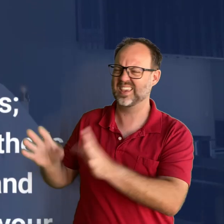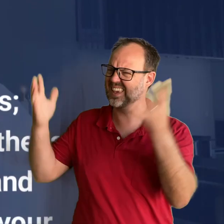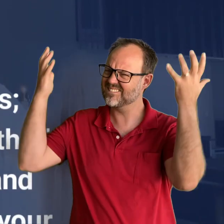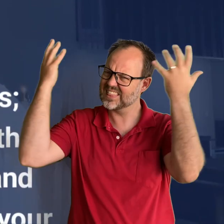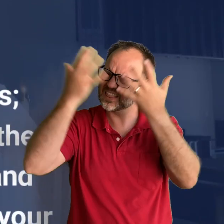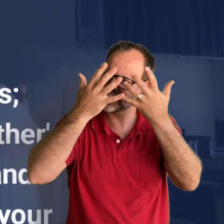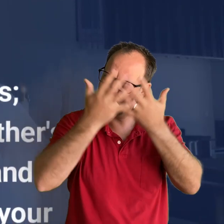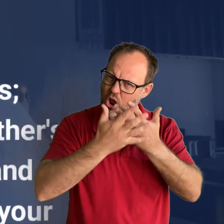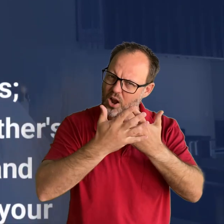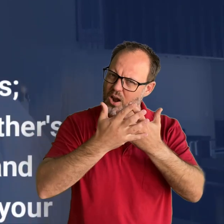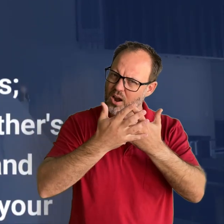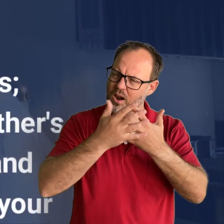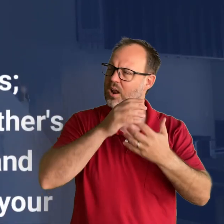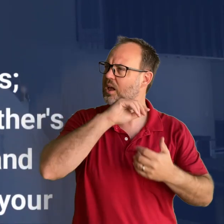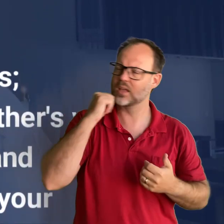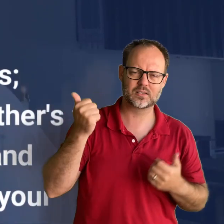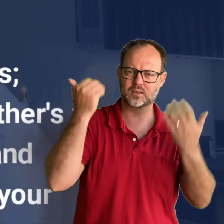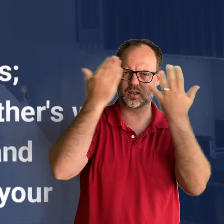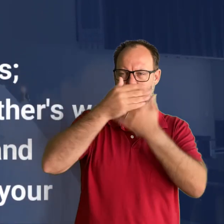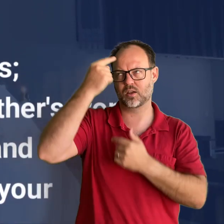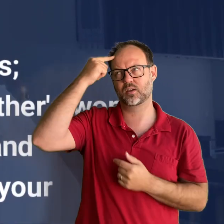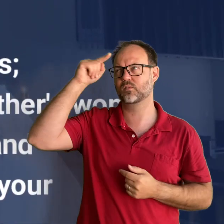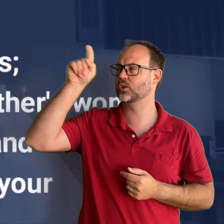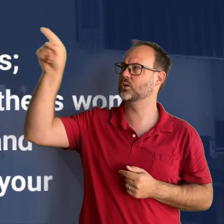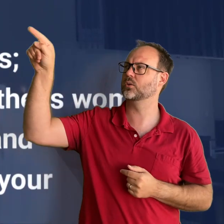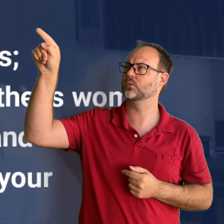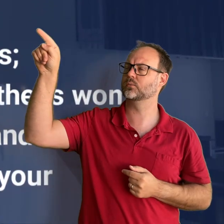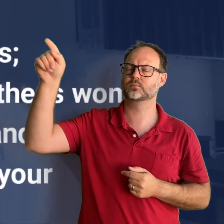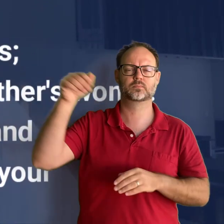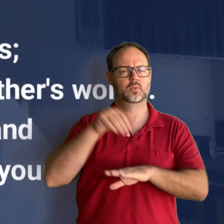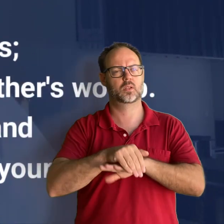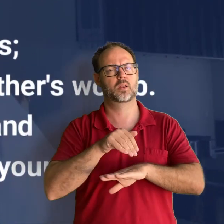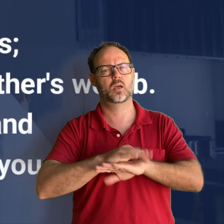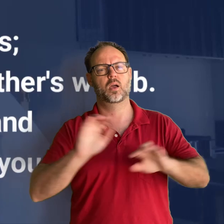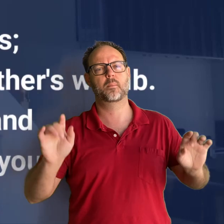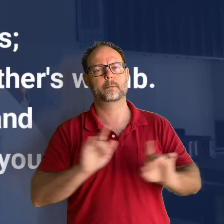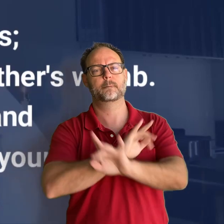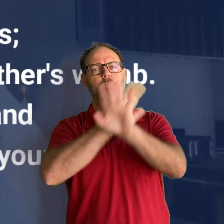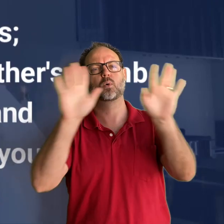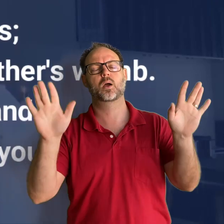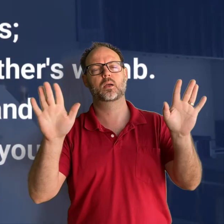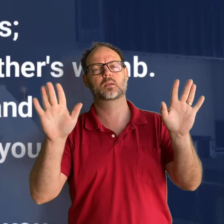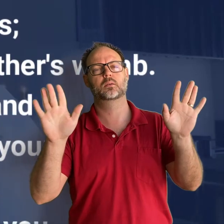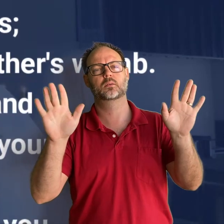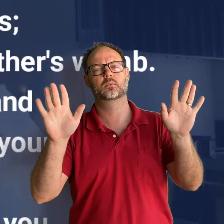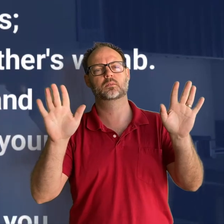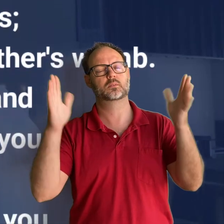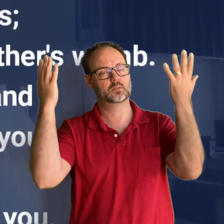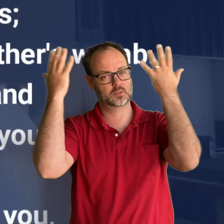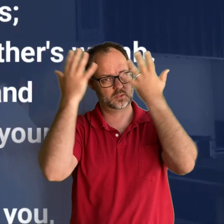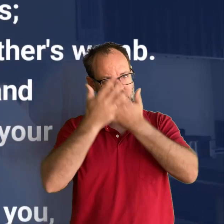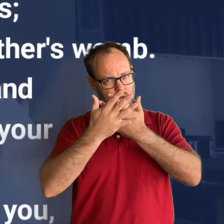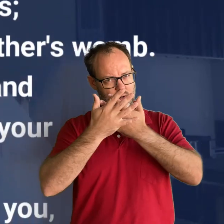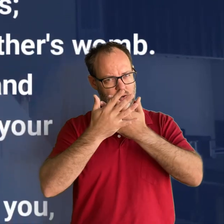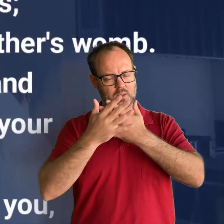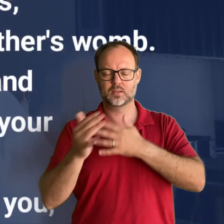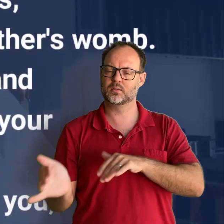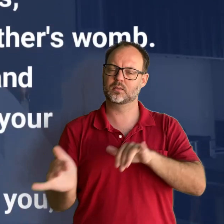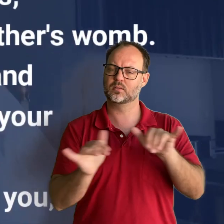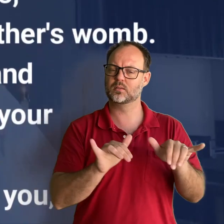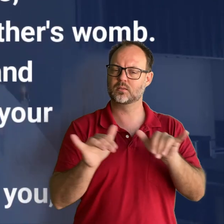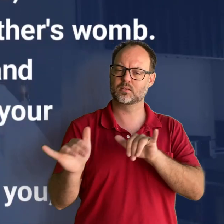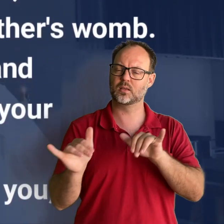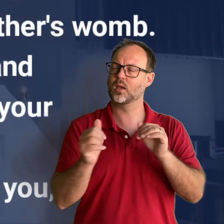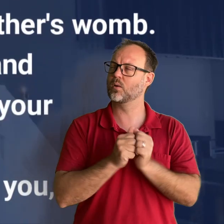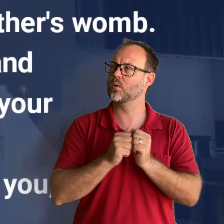the darkness is not dark to you. The night is bright as day, for darkness is as